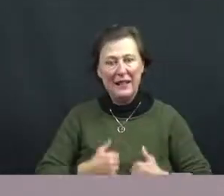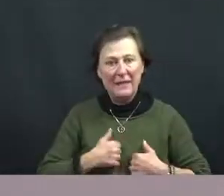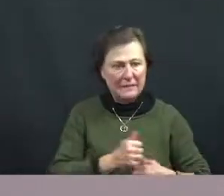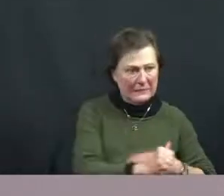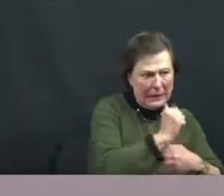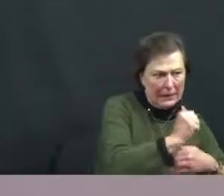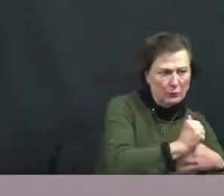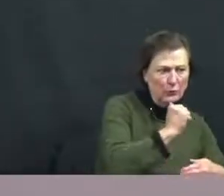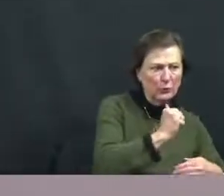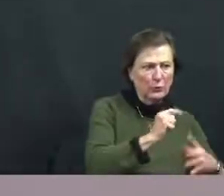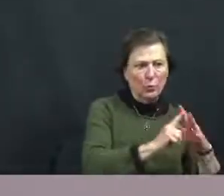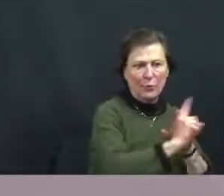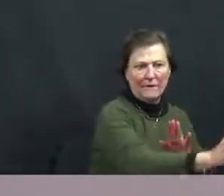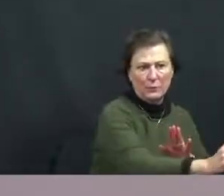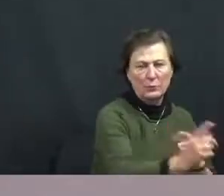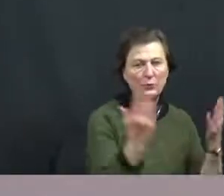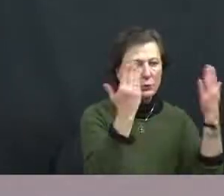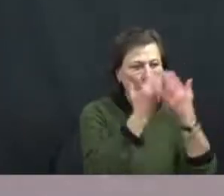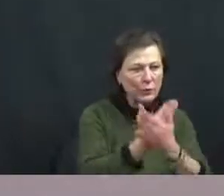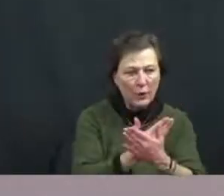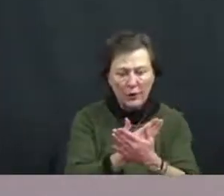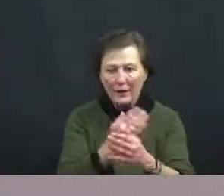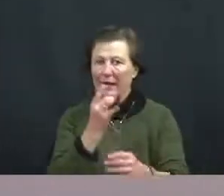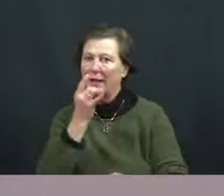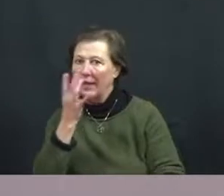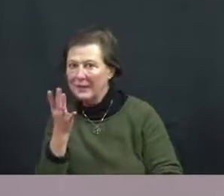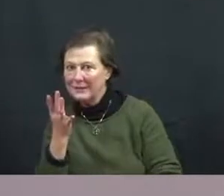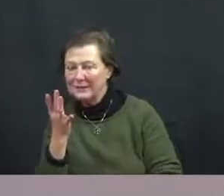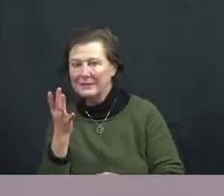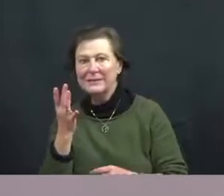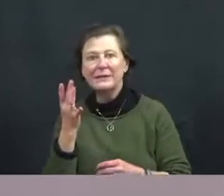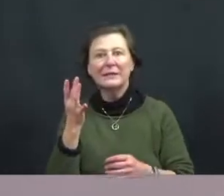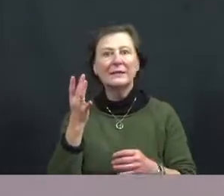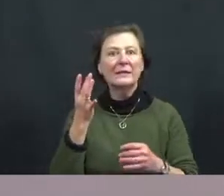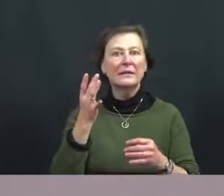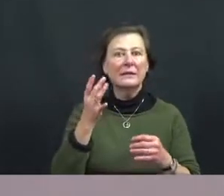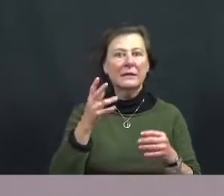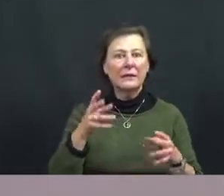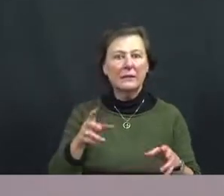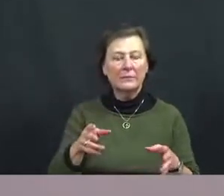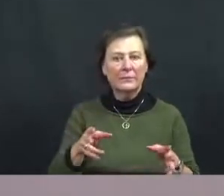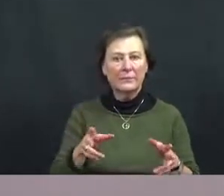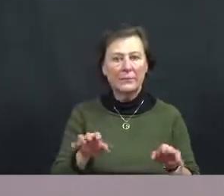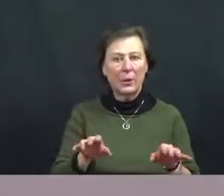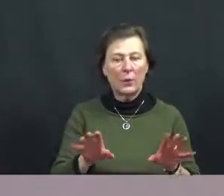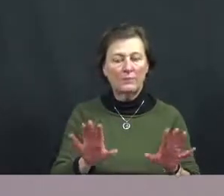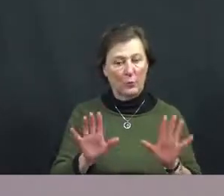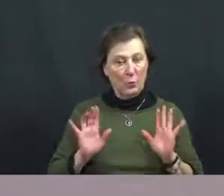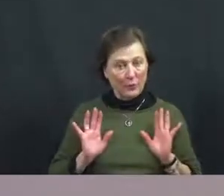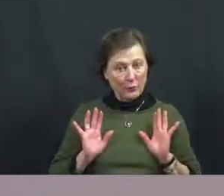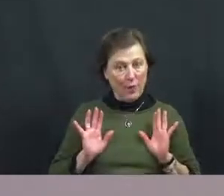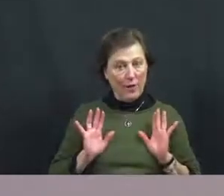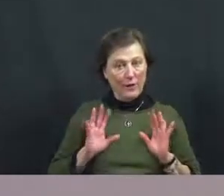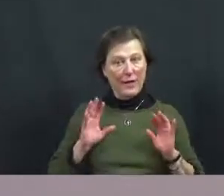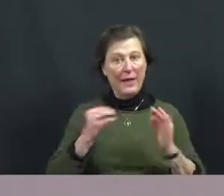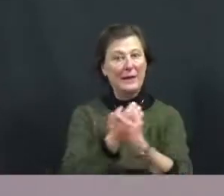refuge, dark and light, withdrawal and embrace.